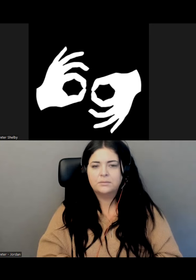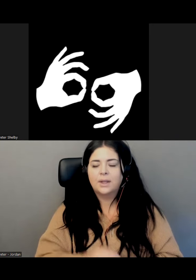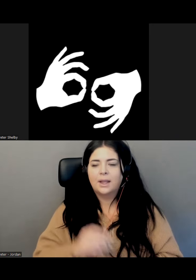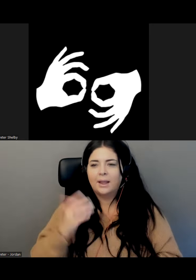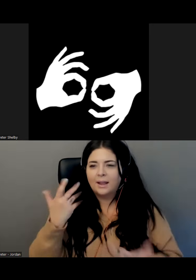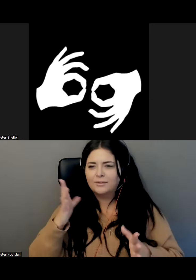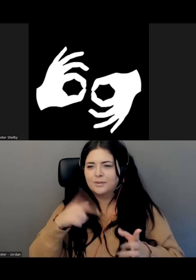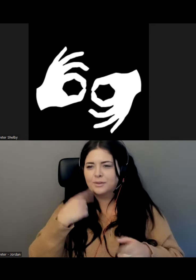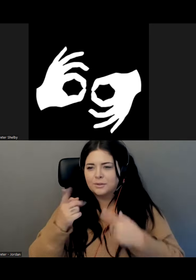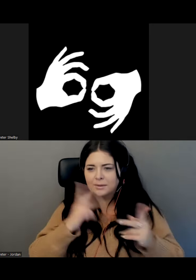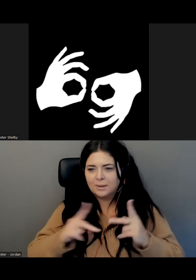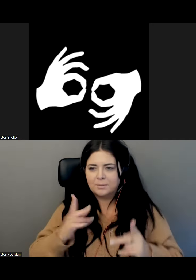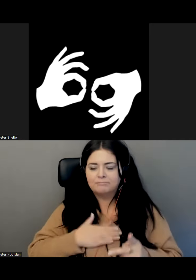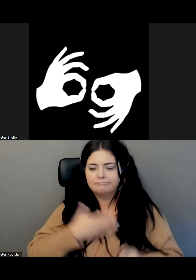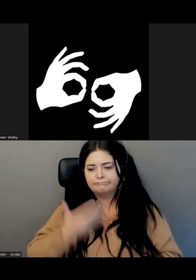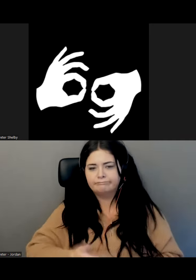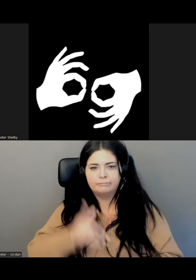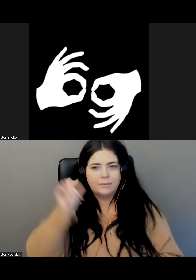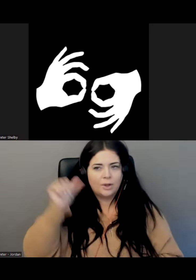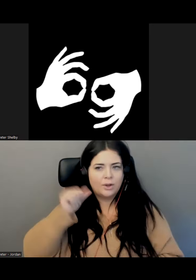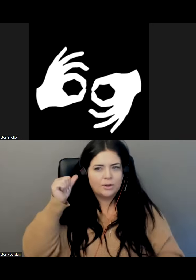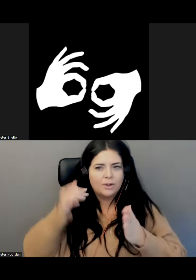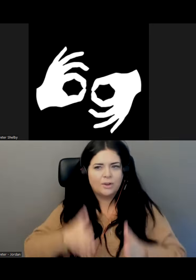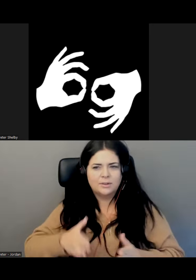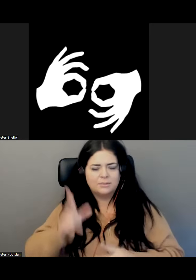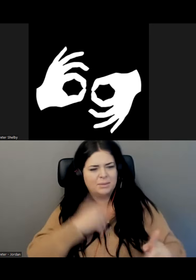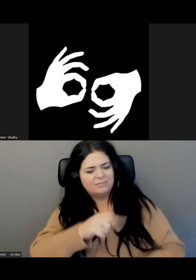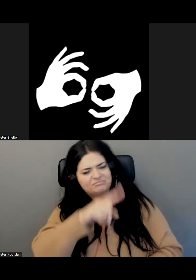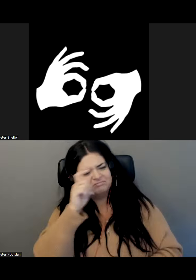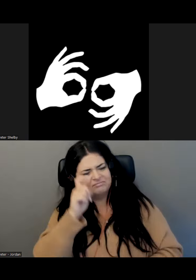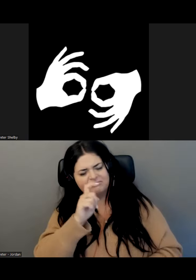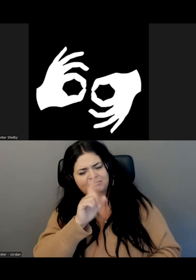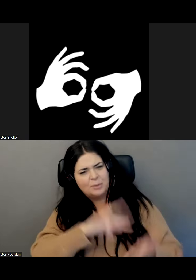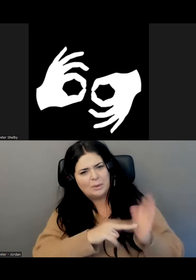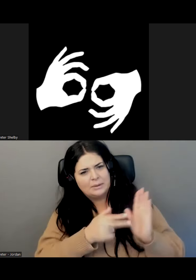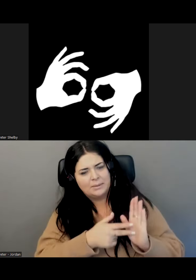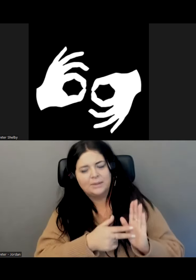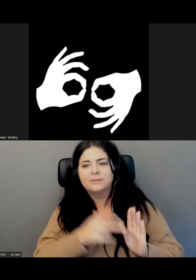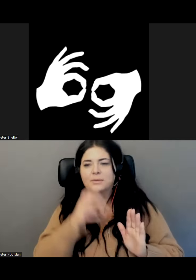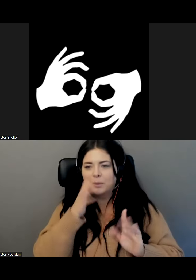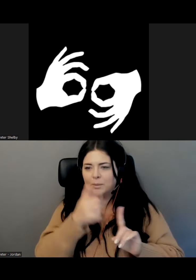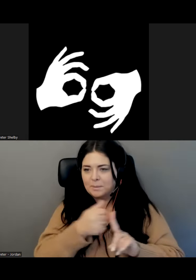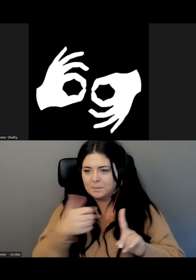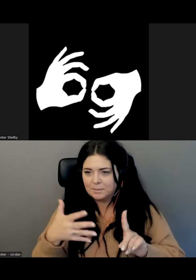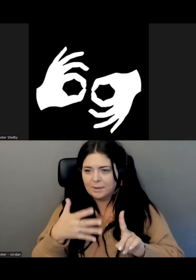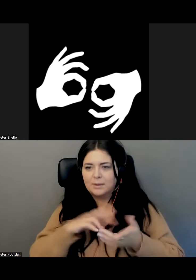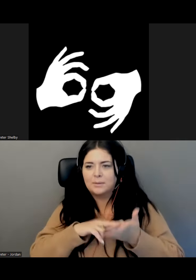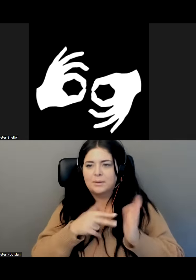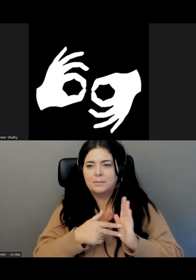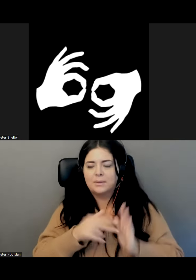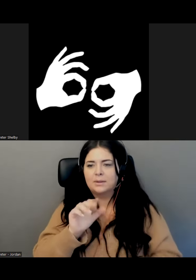and sometimes they said, "Audi what?" So just a little bit of background about what we are and what we